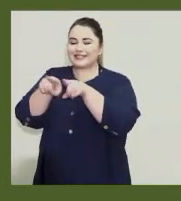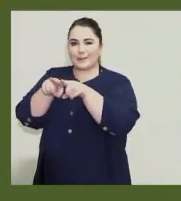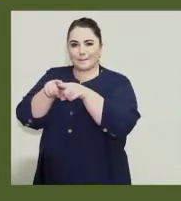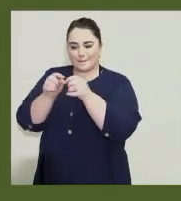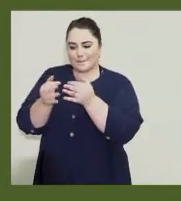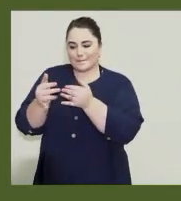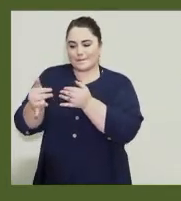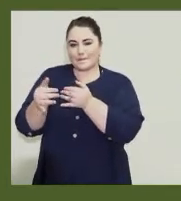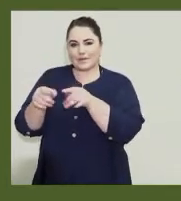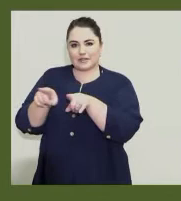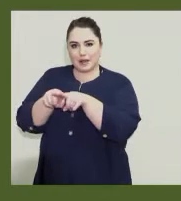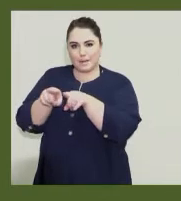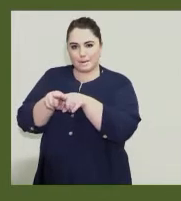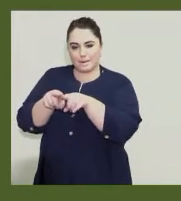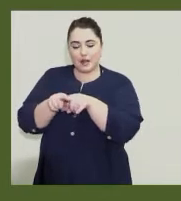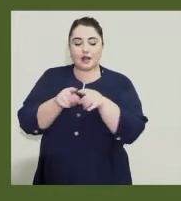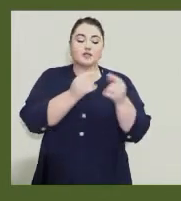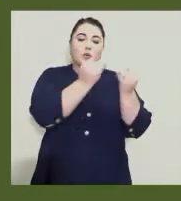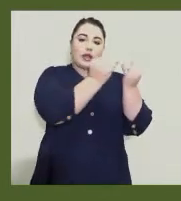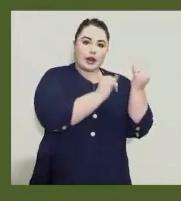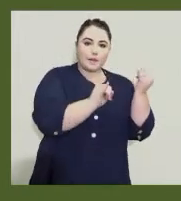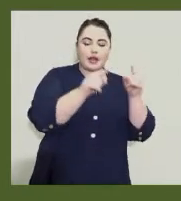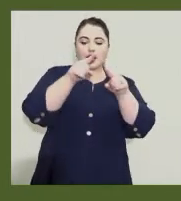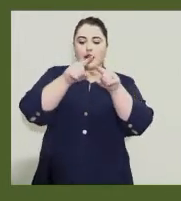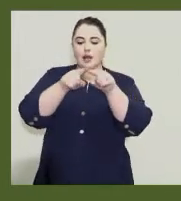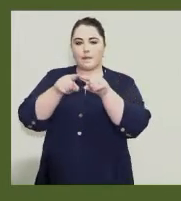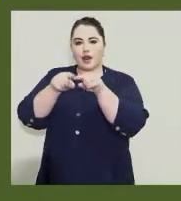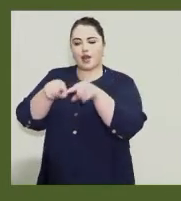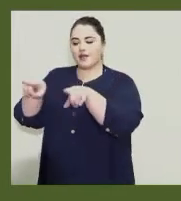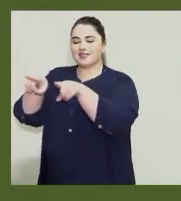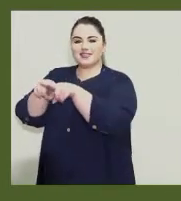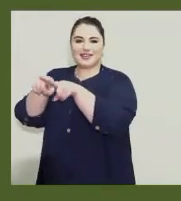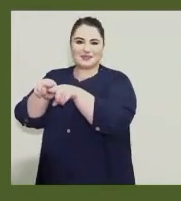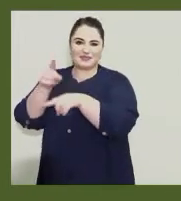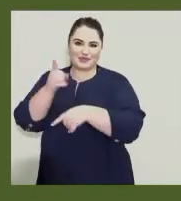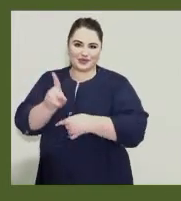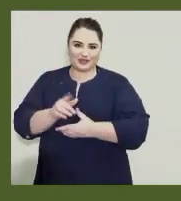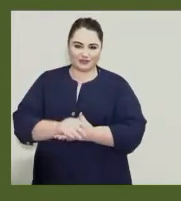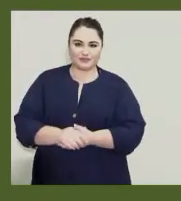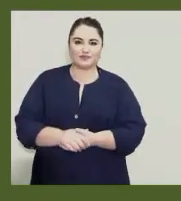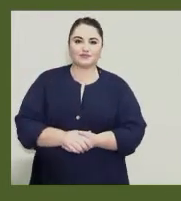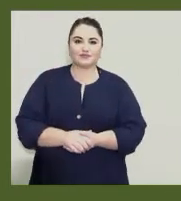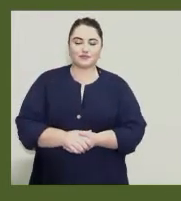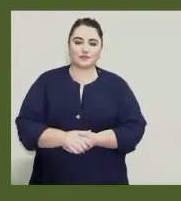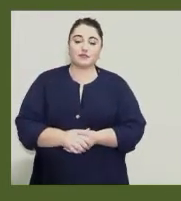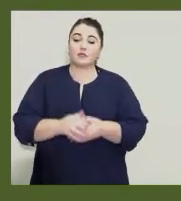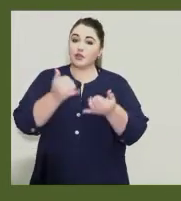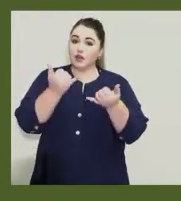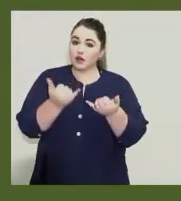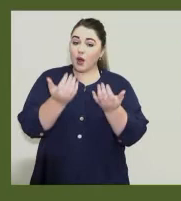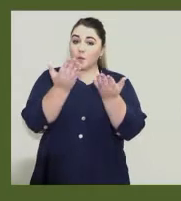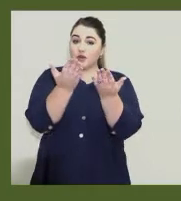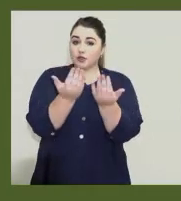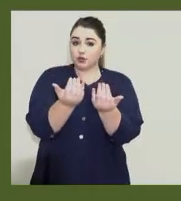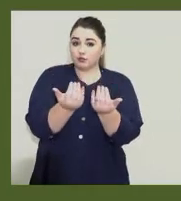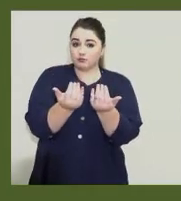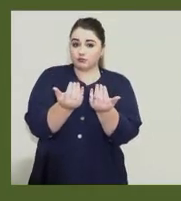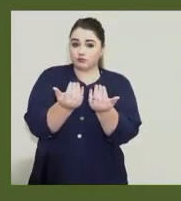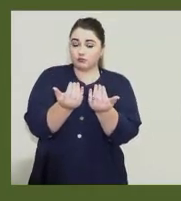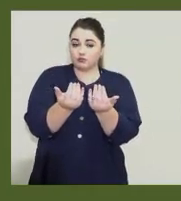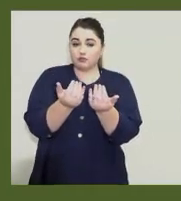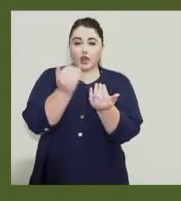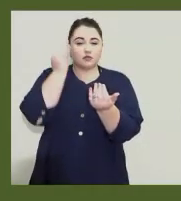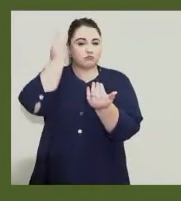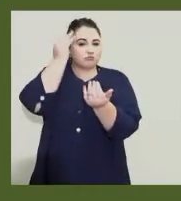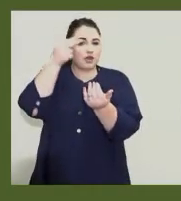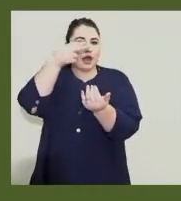independent, the dependent, and what will you keep the same? Now you make a prediction. This is your hypothesis. And now